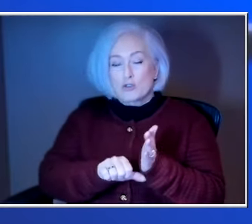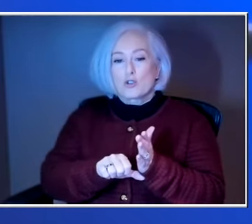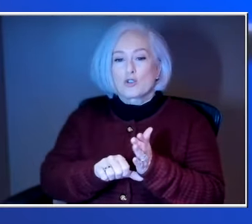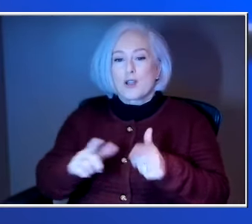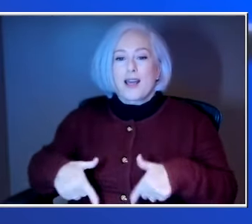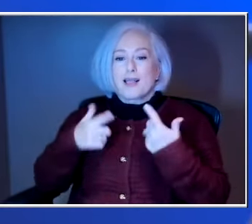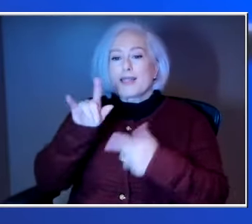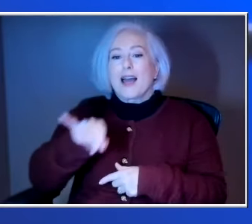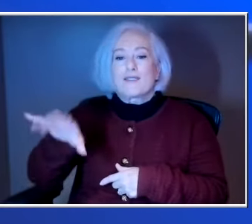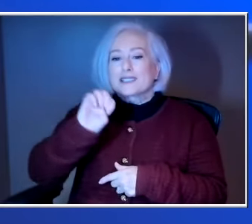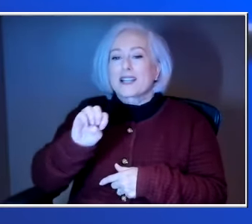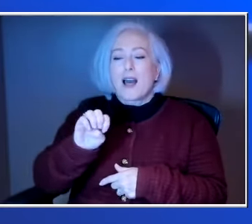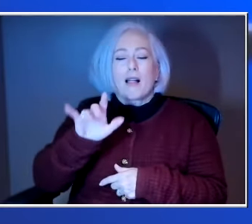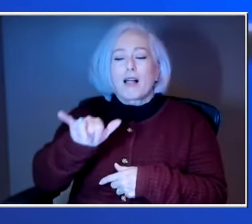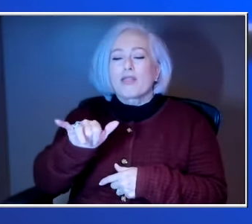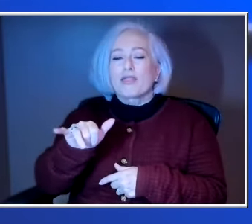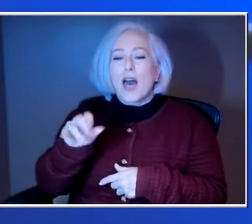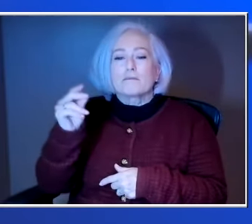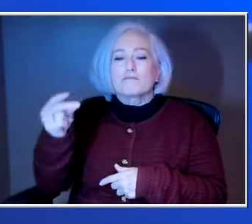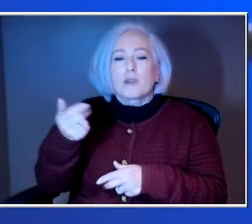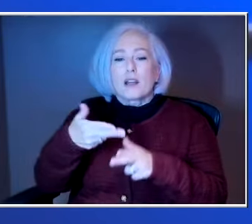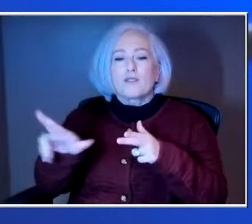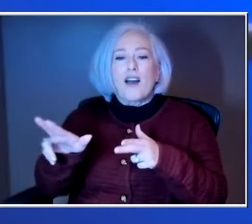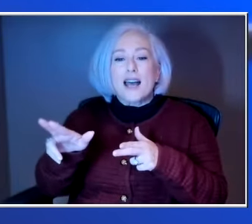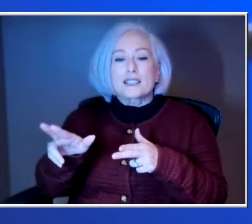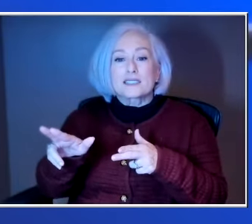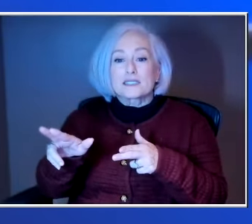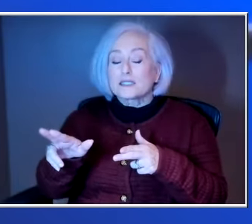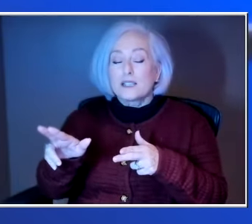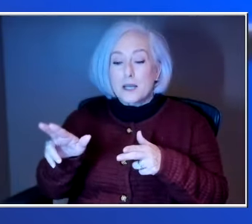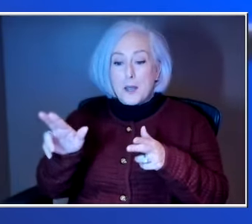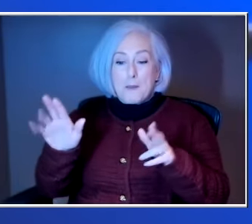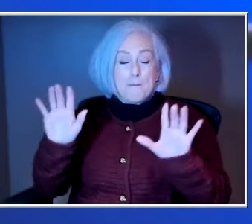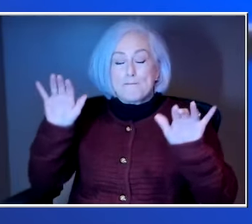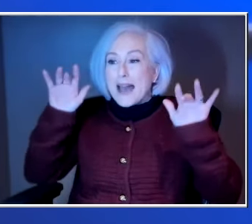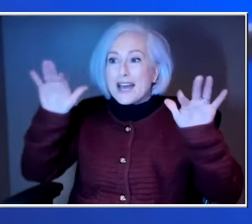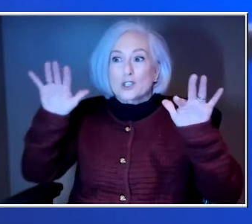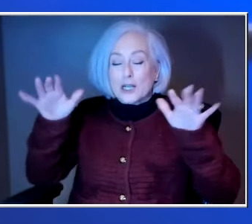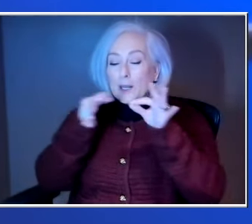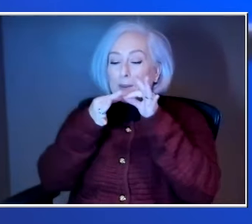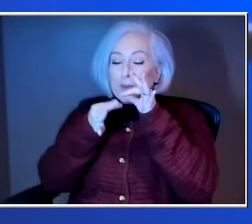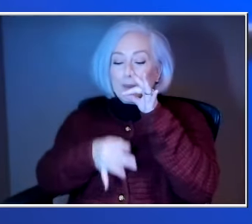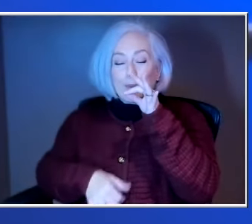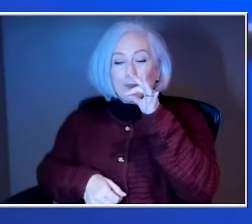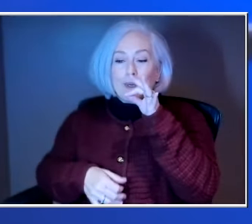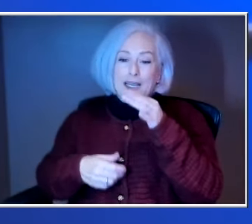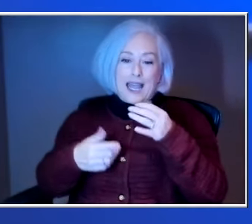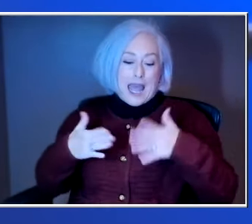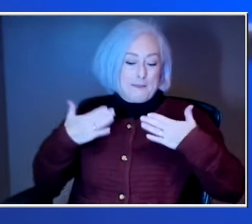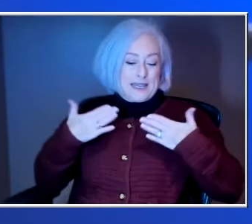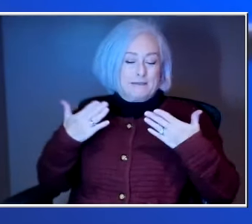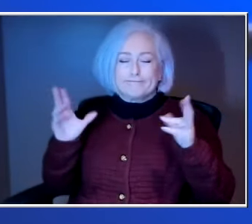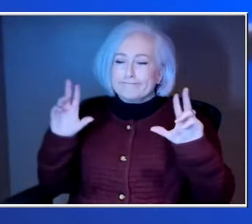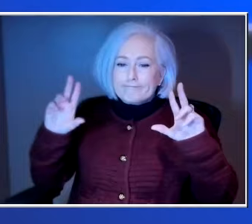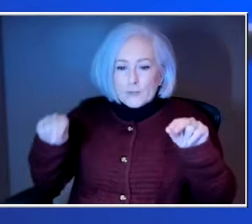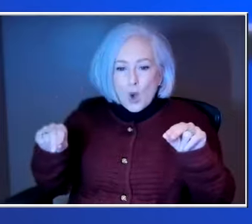is not just mm-hmm. have the surgery and magically you're going to be thin and happy. There's so many changes that happen. There's so many changes,